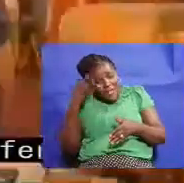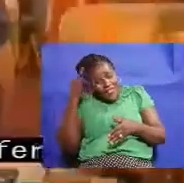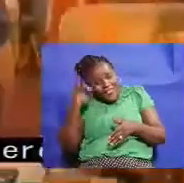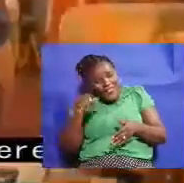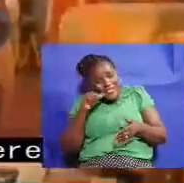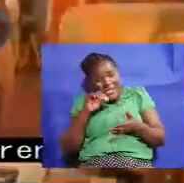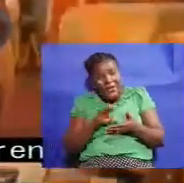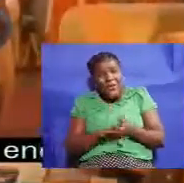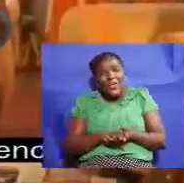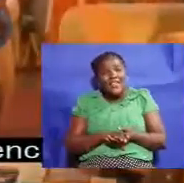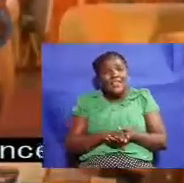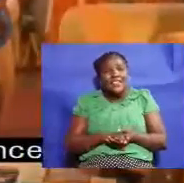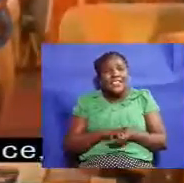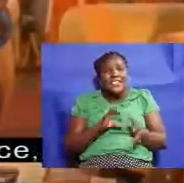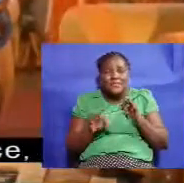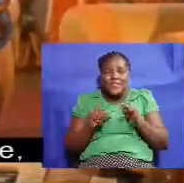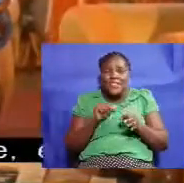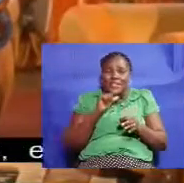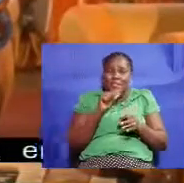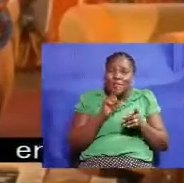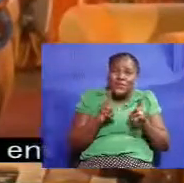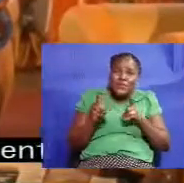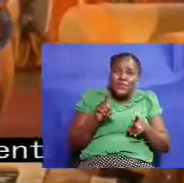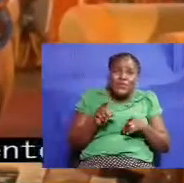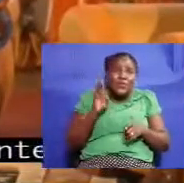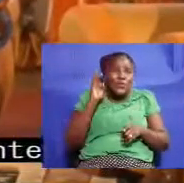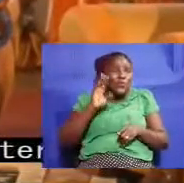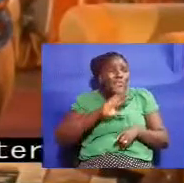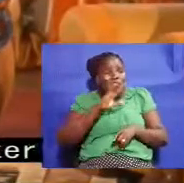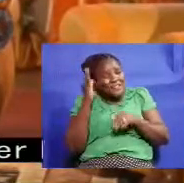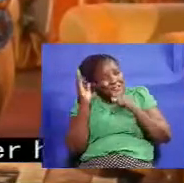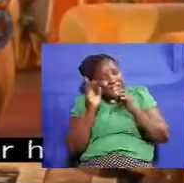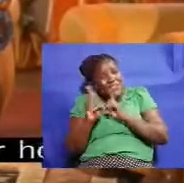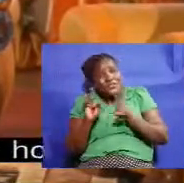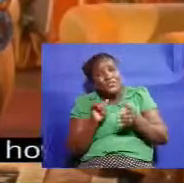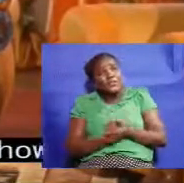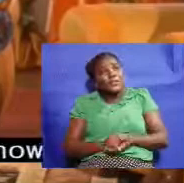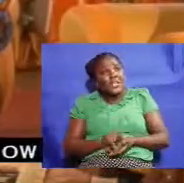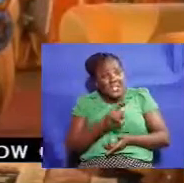woman? Oh. He that is down. I confide him. Abba.